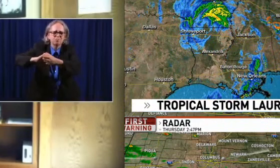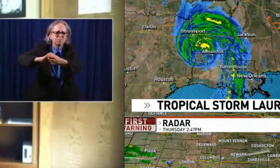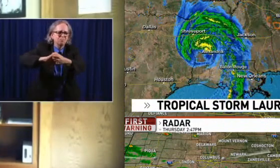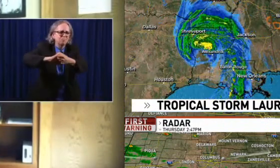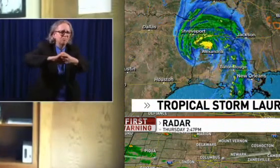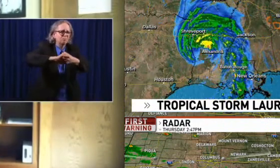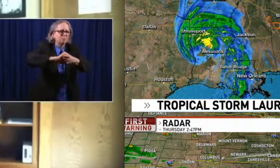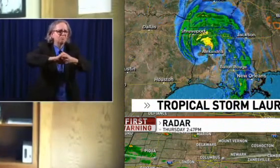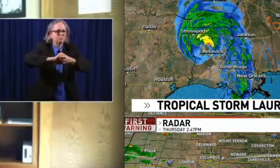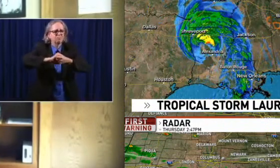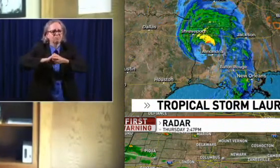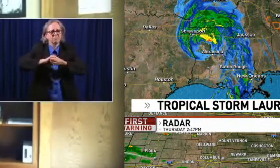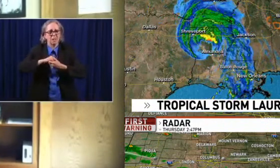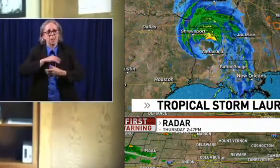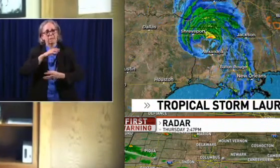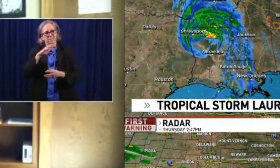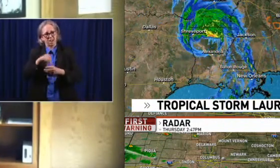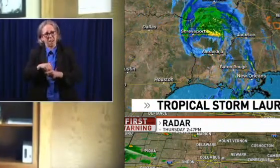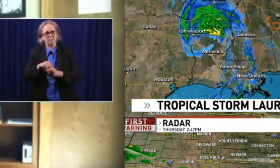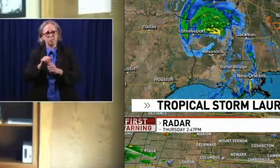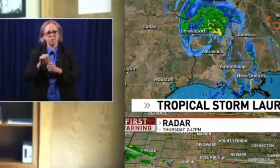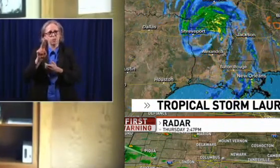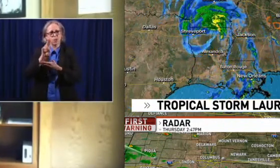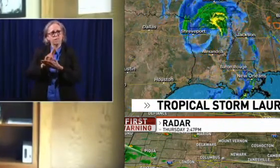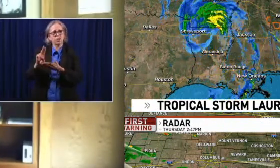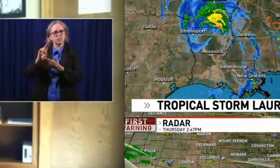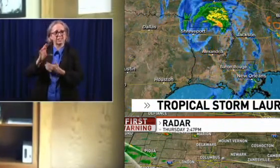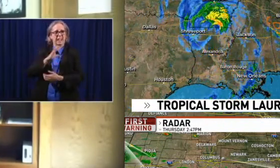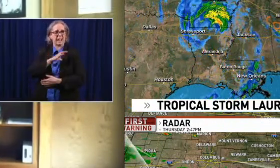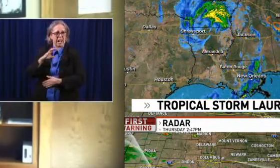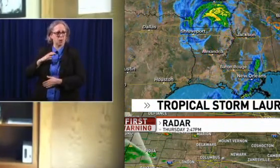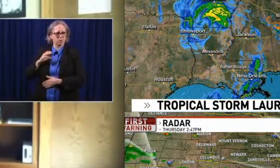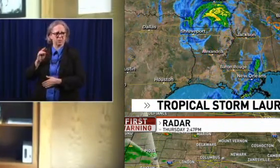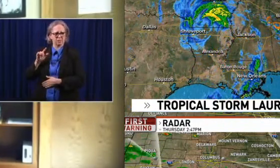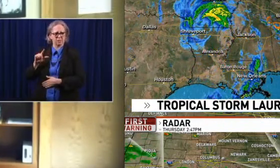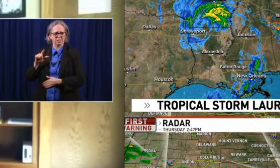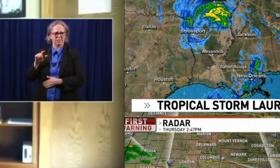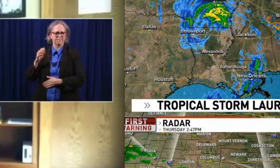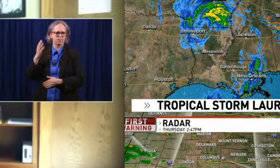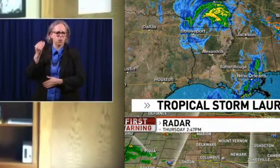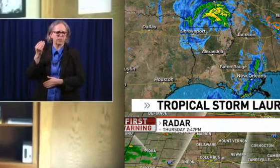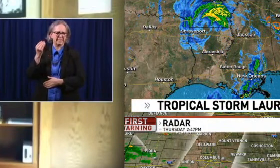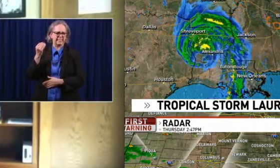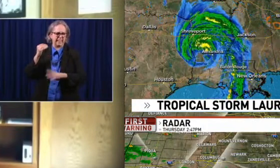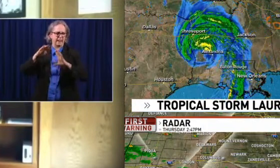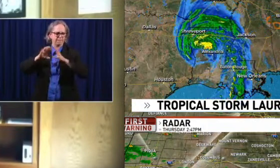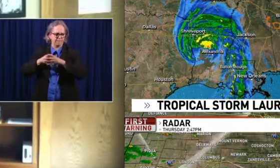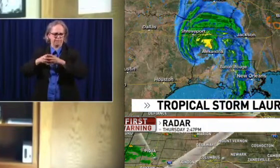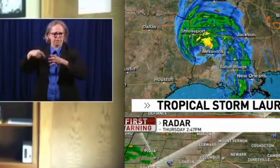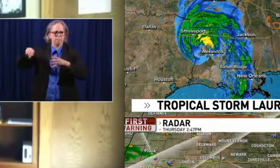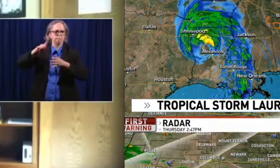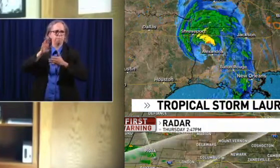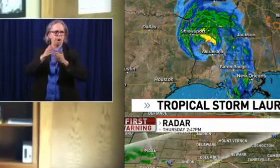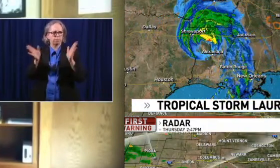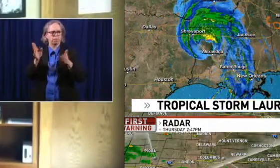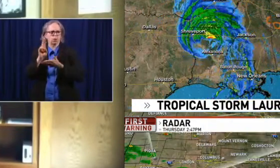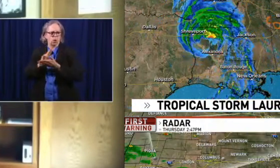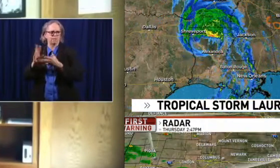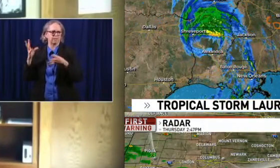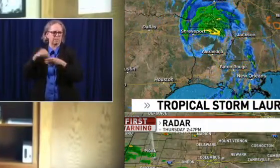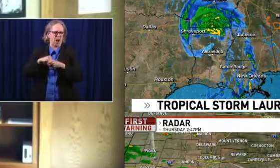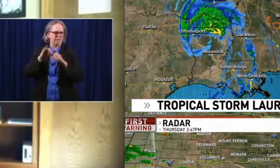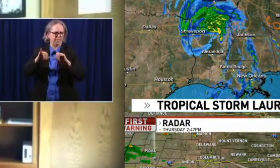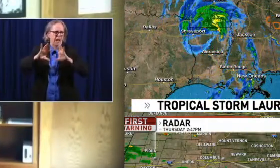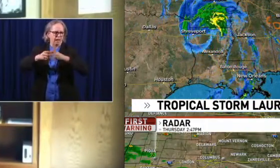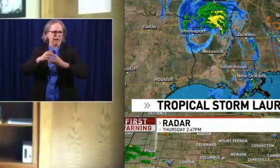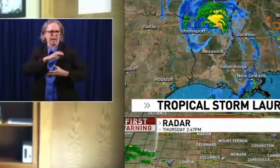14 higher ed four-year publics. And Bruce Johnson is our leader, and Chancellor Gardner is with us night and day. And